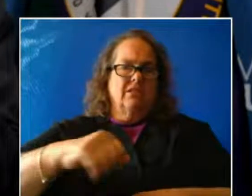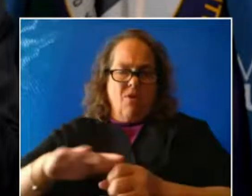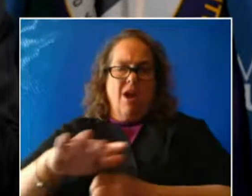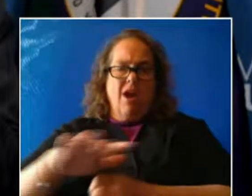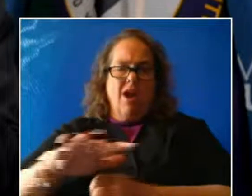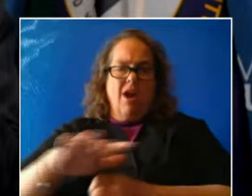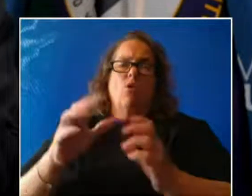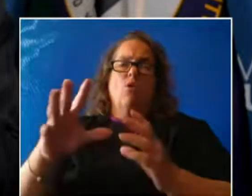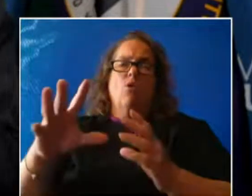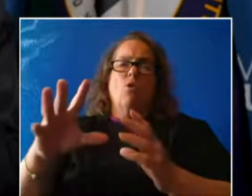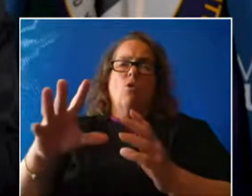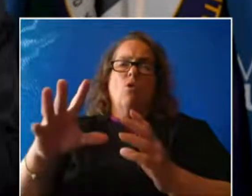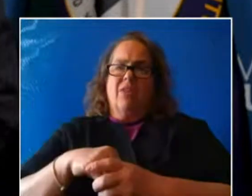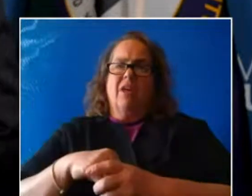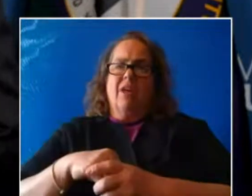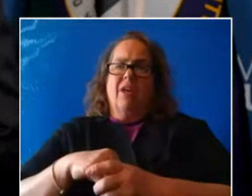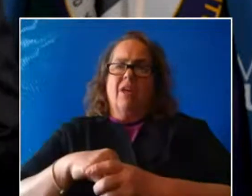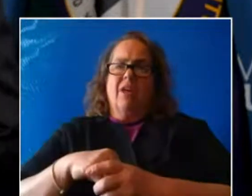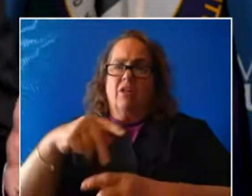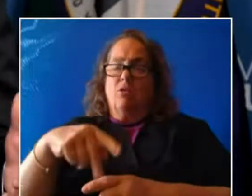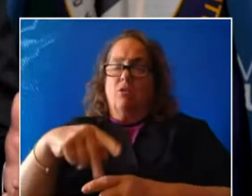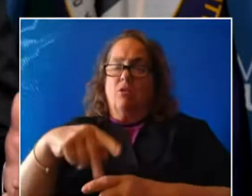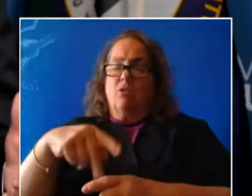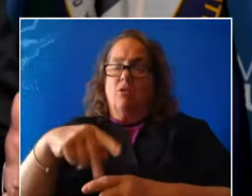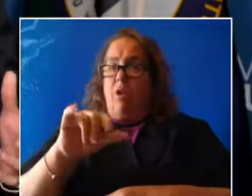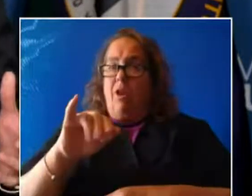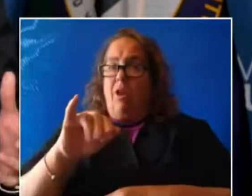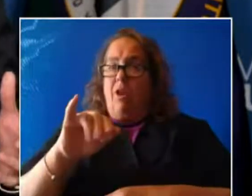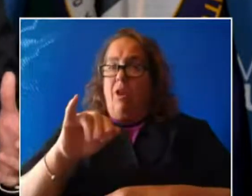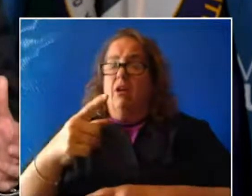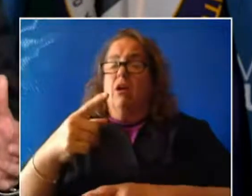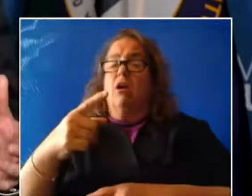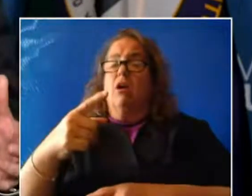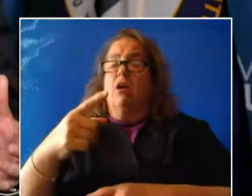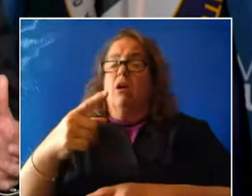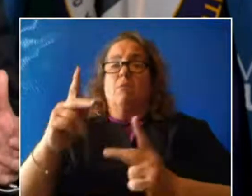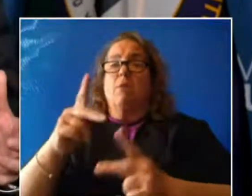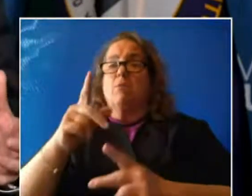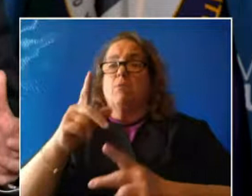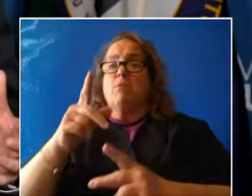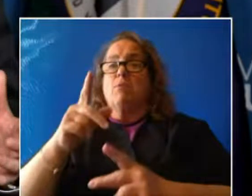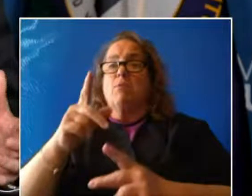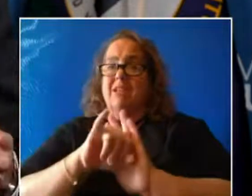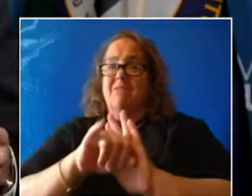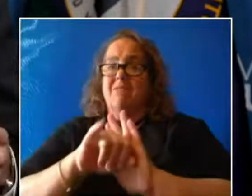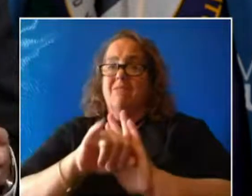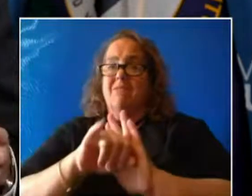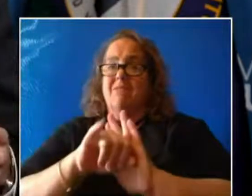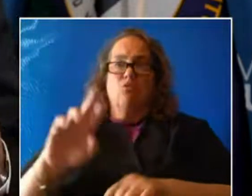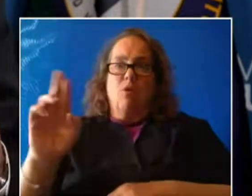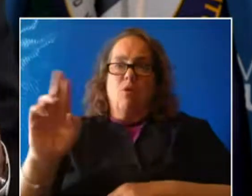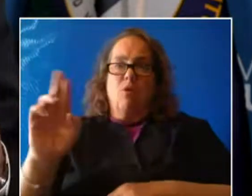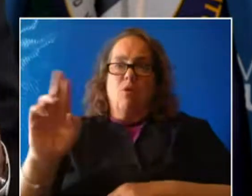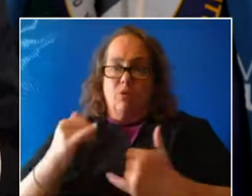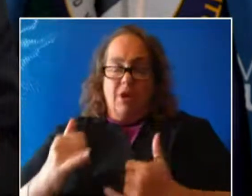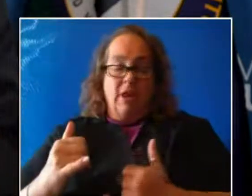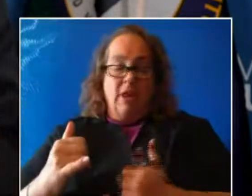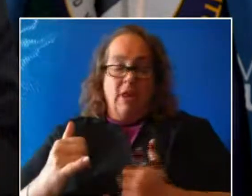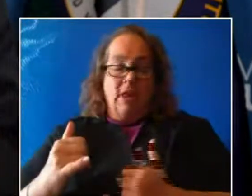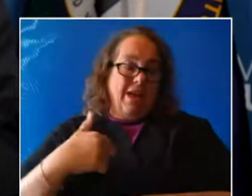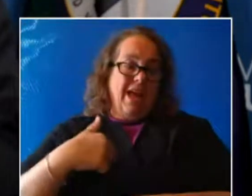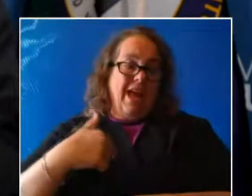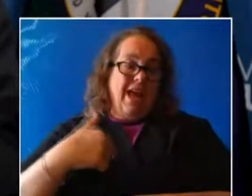typically in the polling we see are amongst people who identify as Republican right now. We have seen some difference in